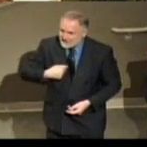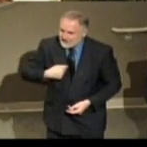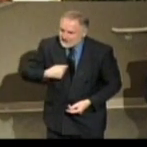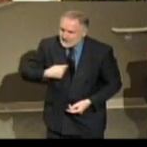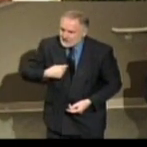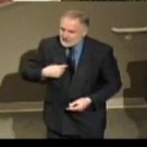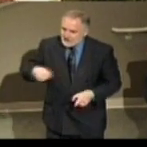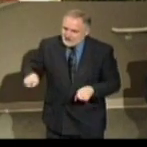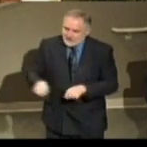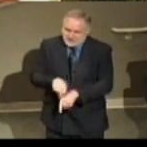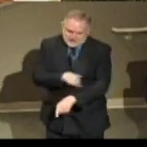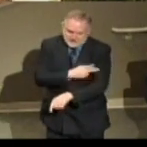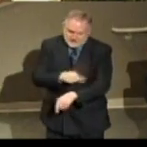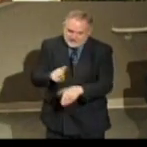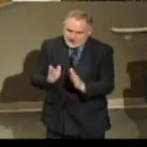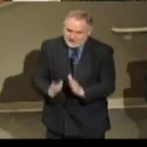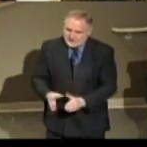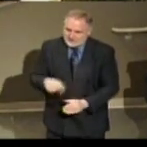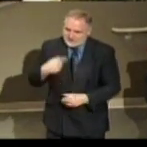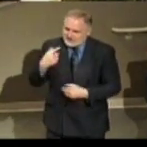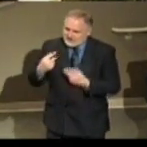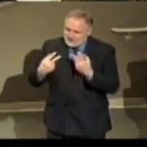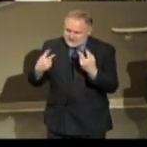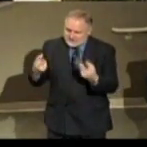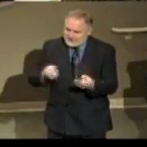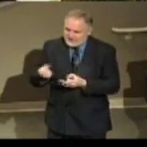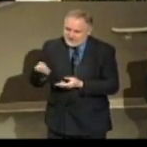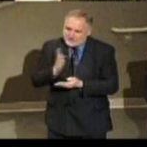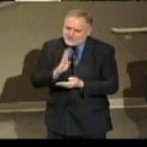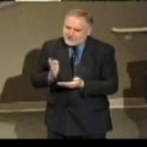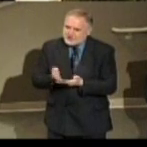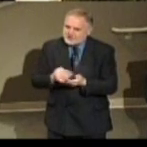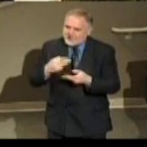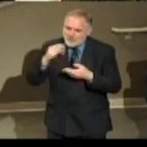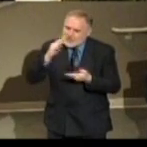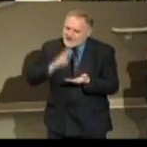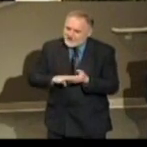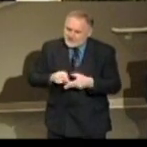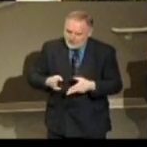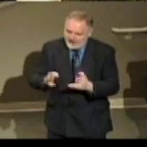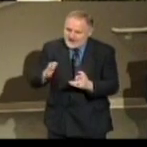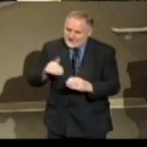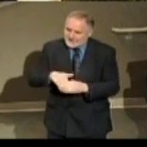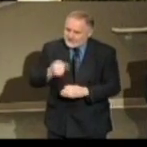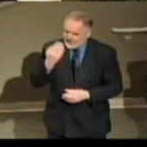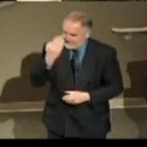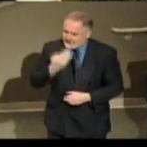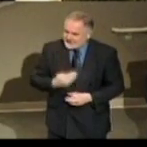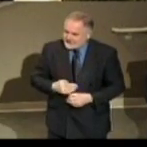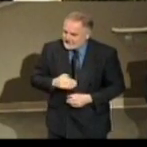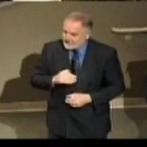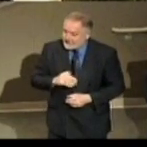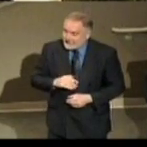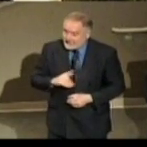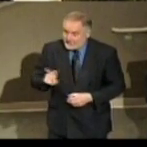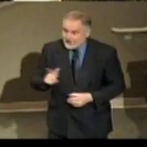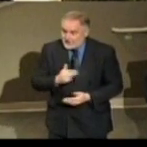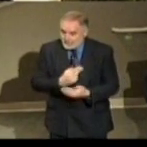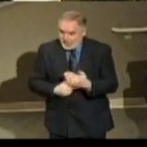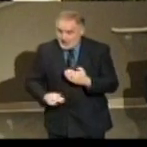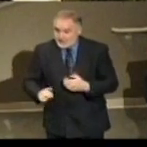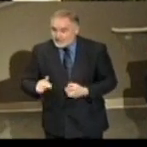As the psalmist said, see if there be some wicked way in me. And you